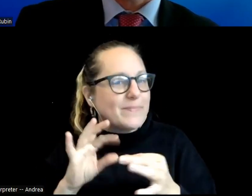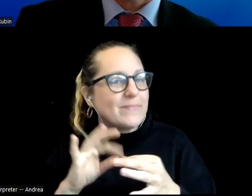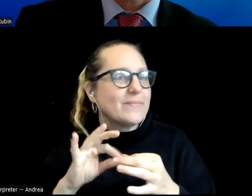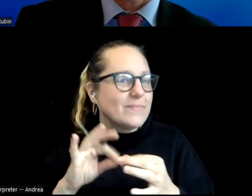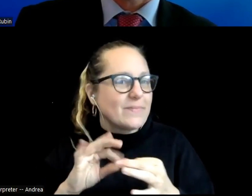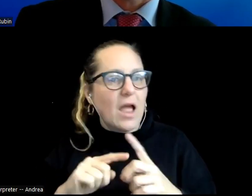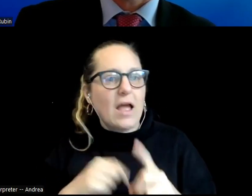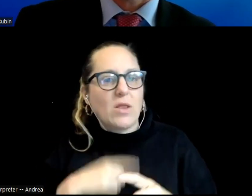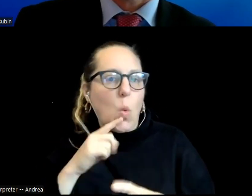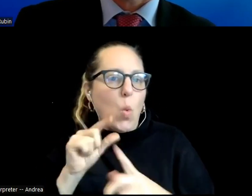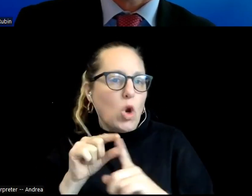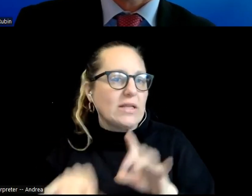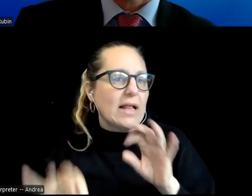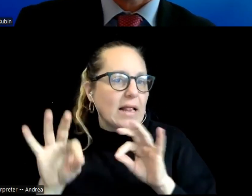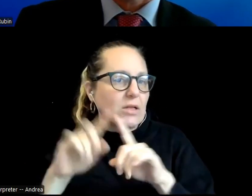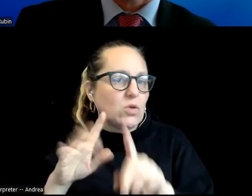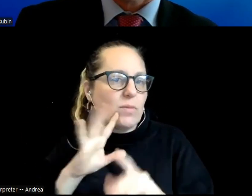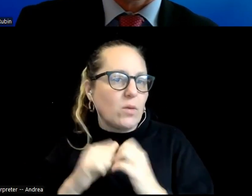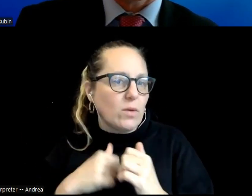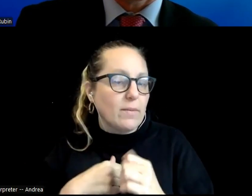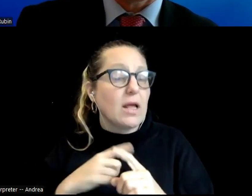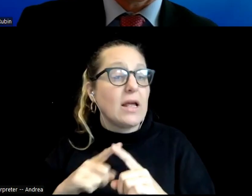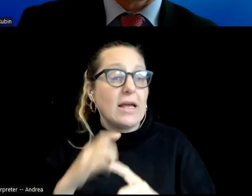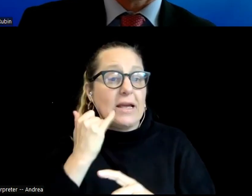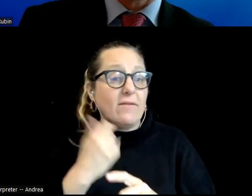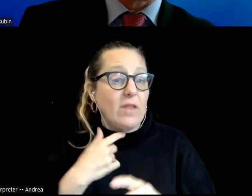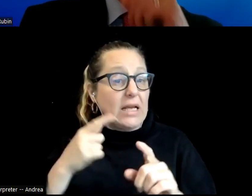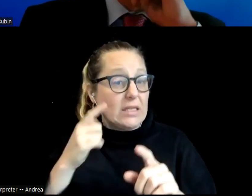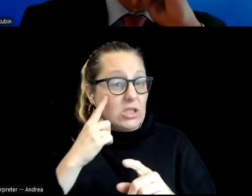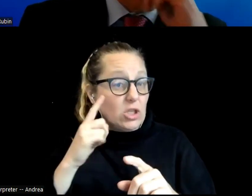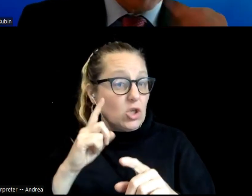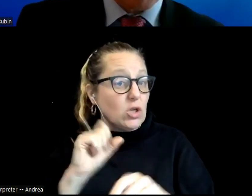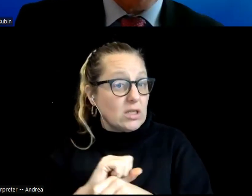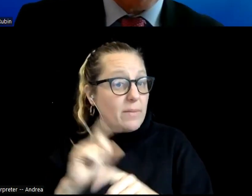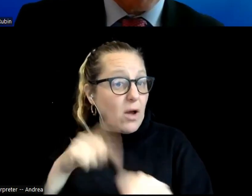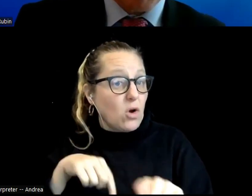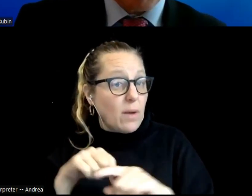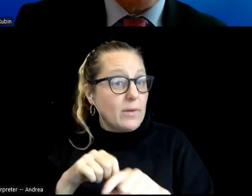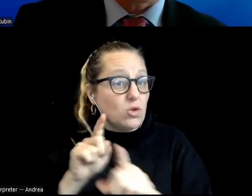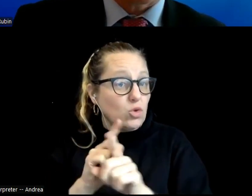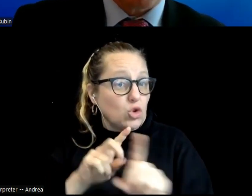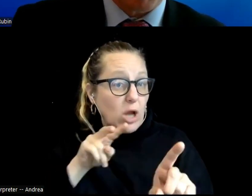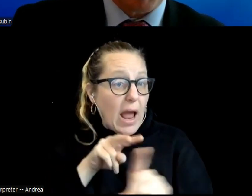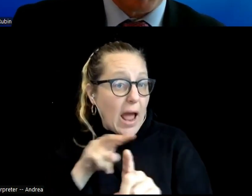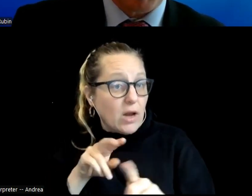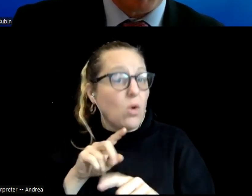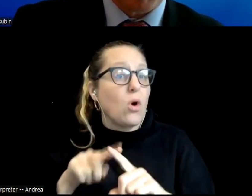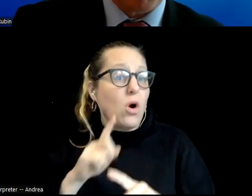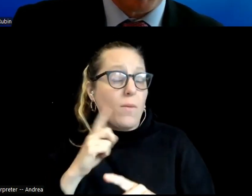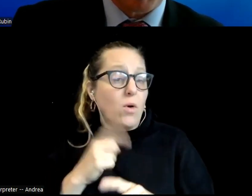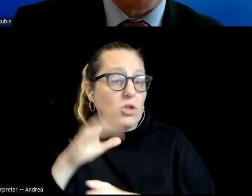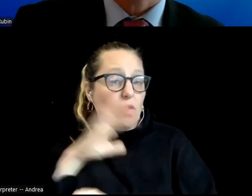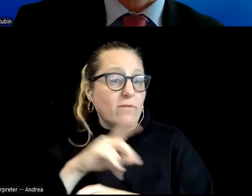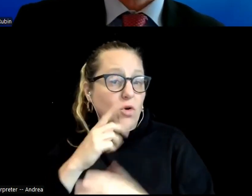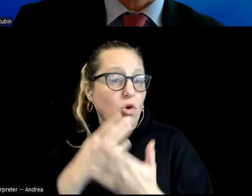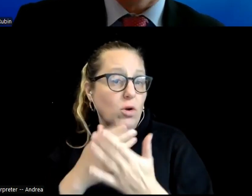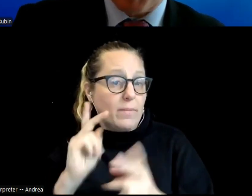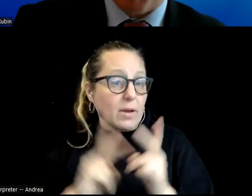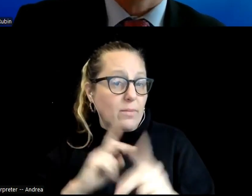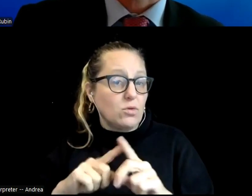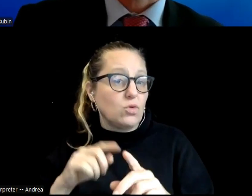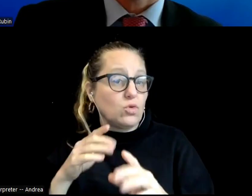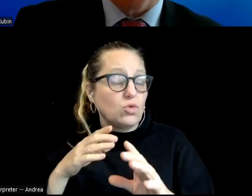they're serious about coming in to shadow, I'm always looking for good people to join